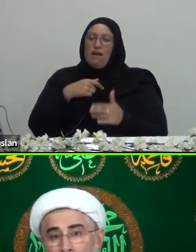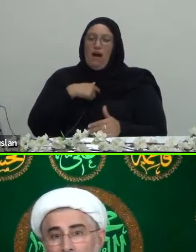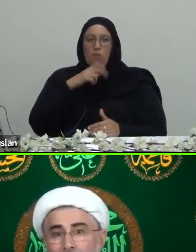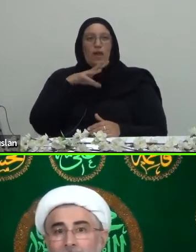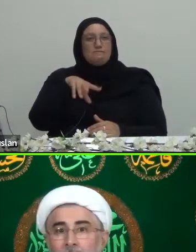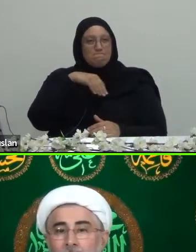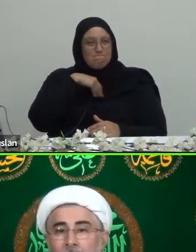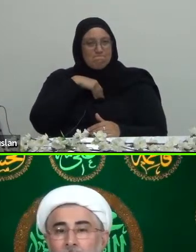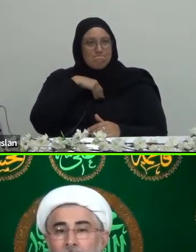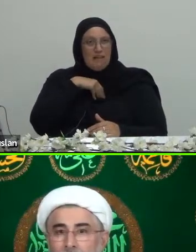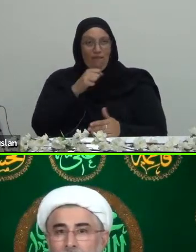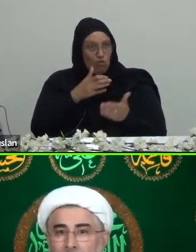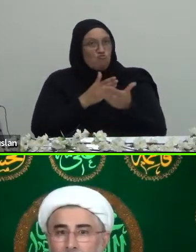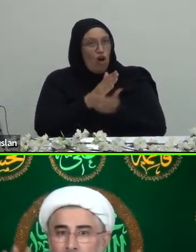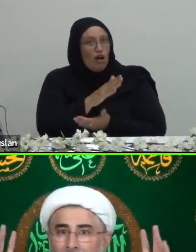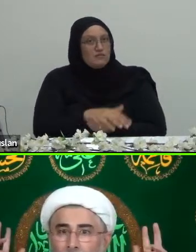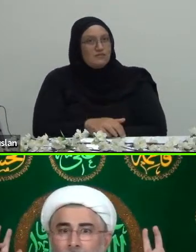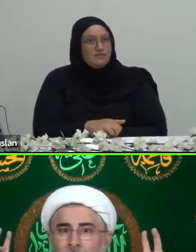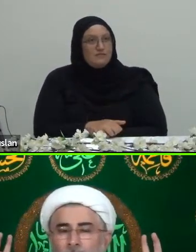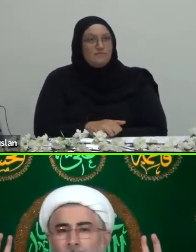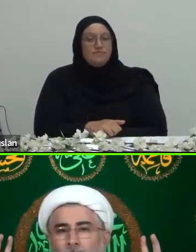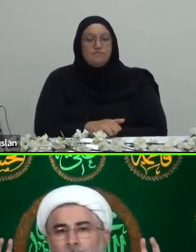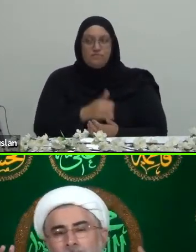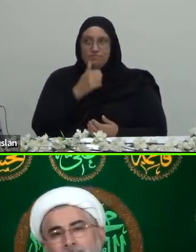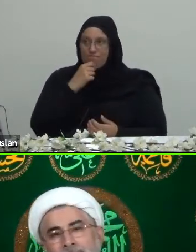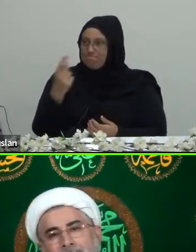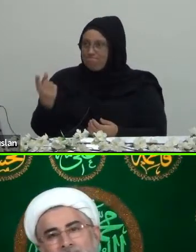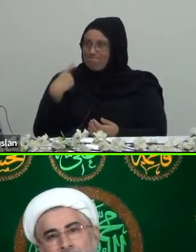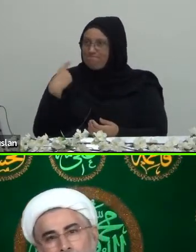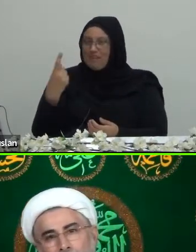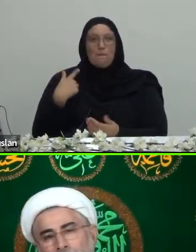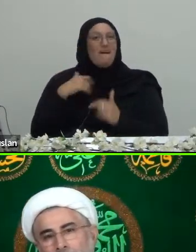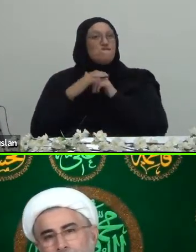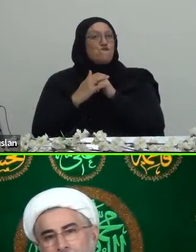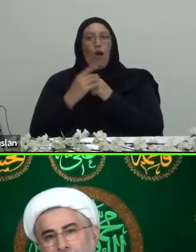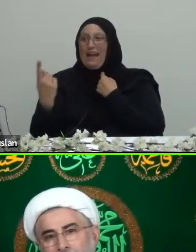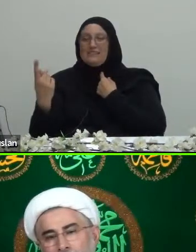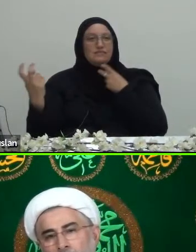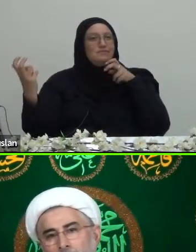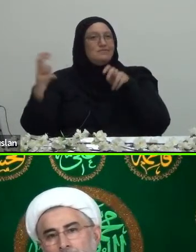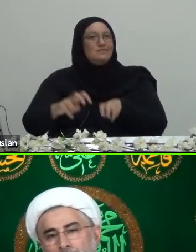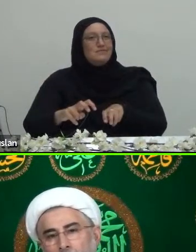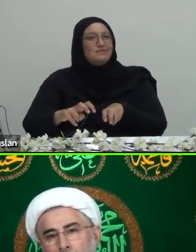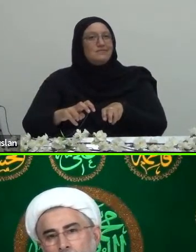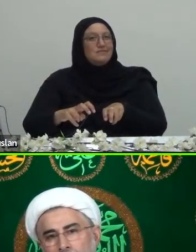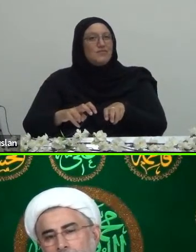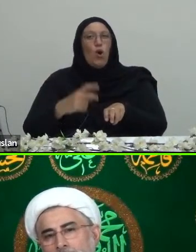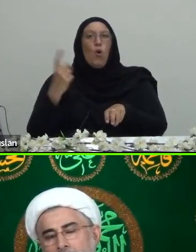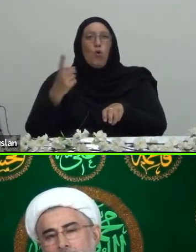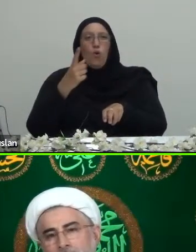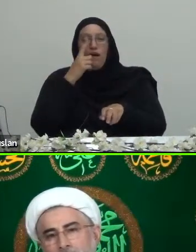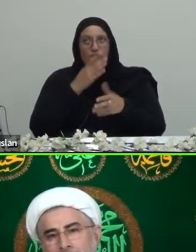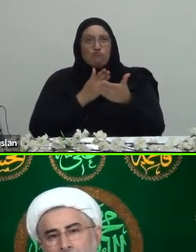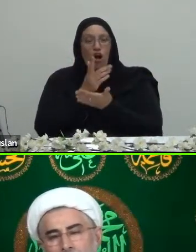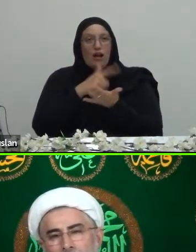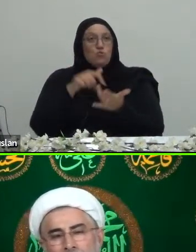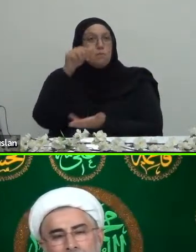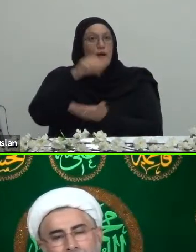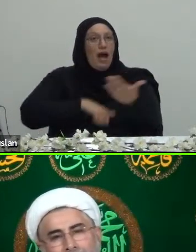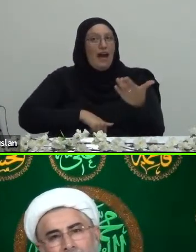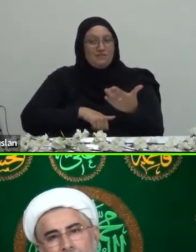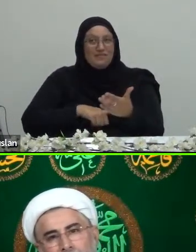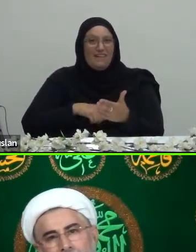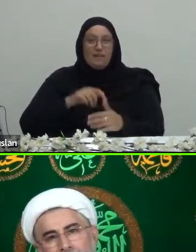fact, the partners to that potential property have the priority. We call it haqq al-shuf' in the Islamic